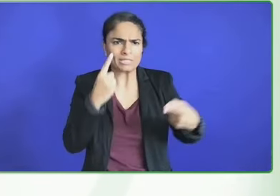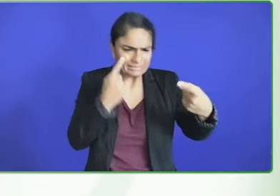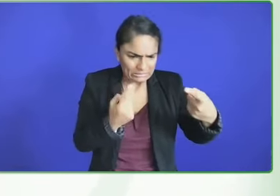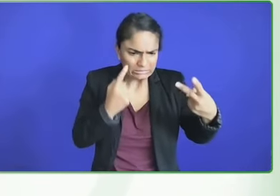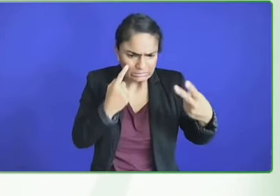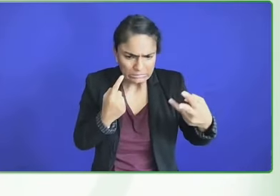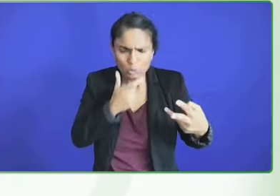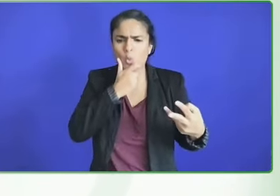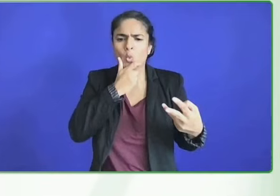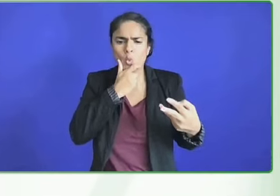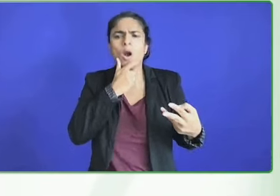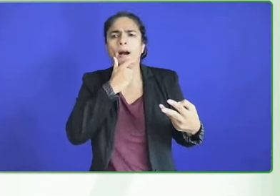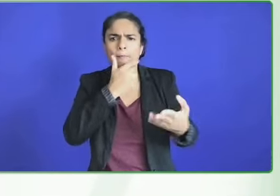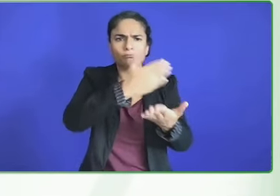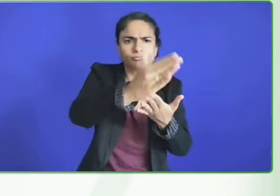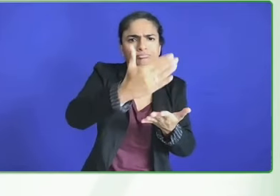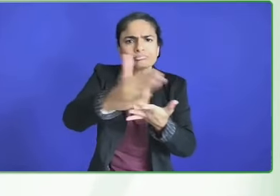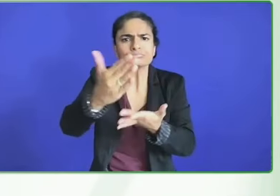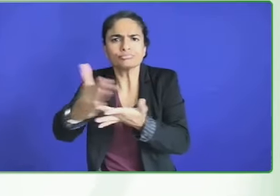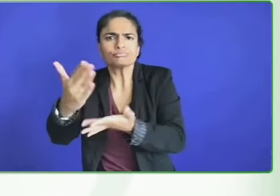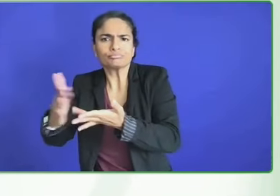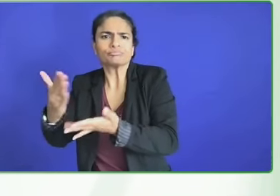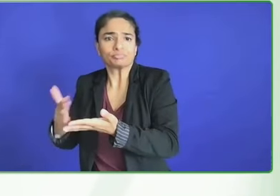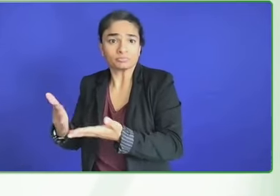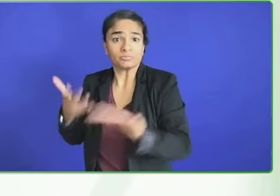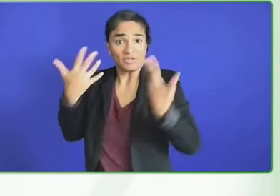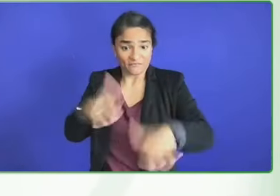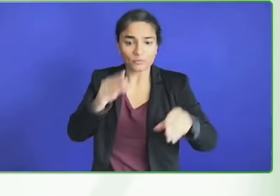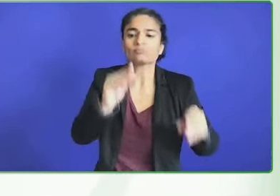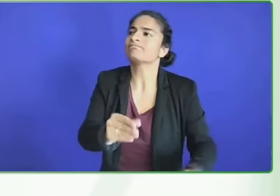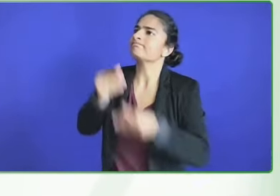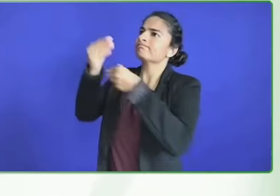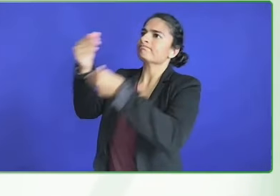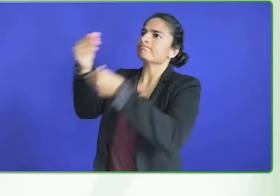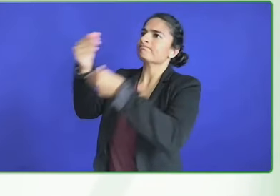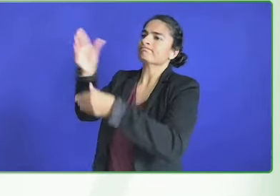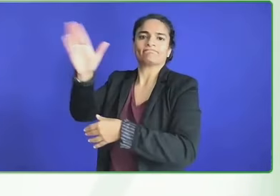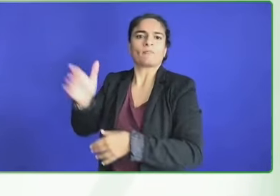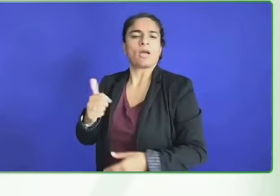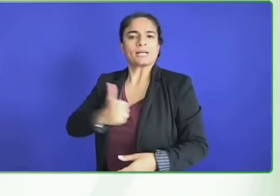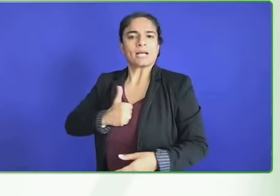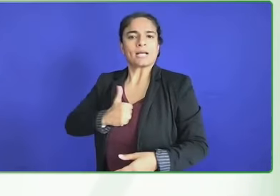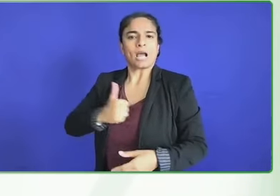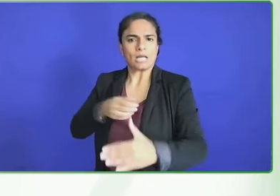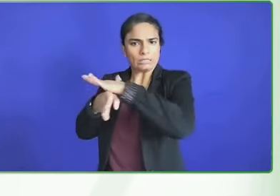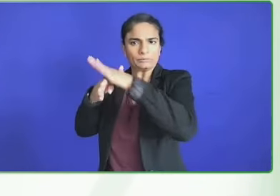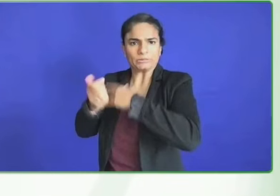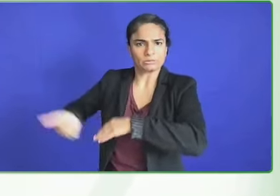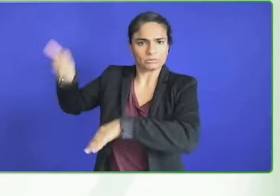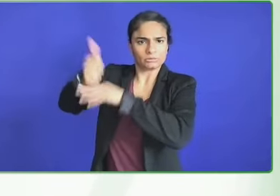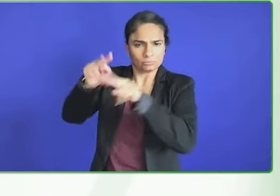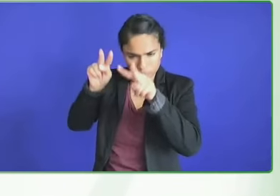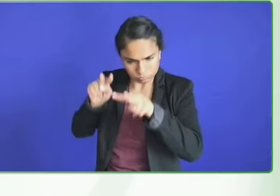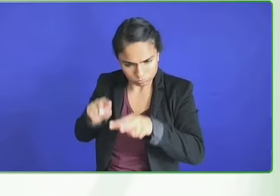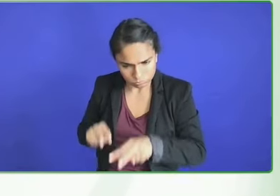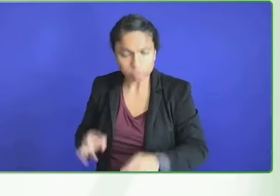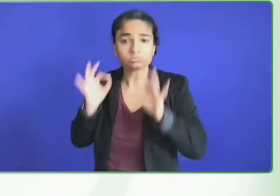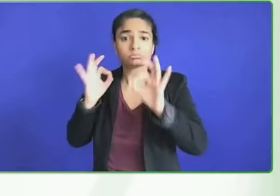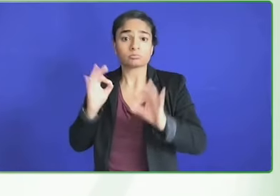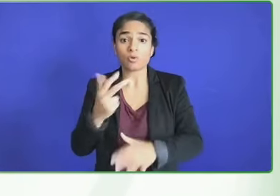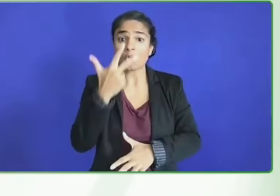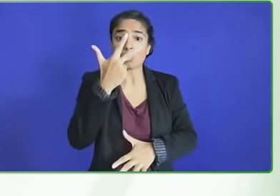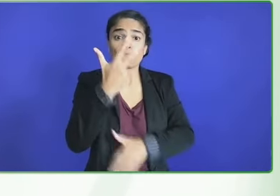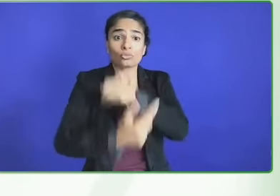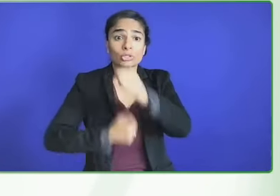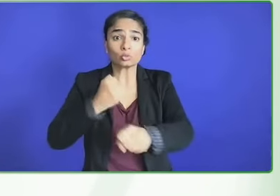feedback received. This includes reporting on feedback received and how it's being taken into account in the